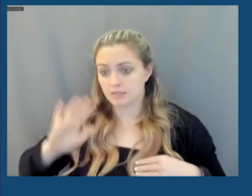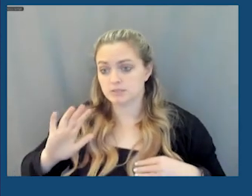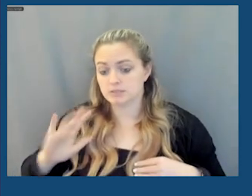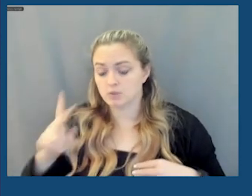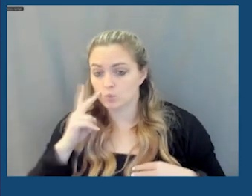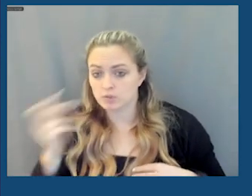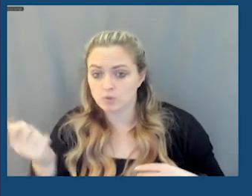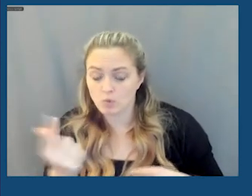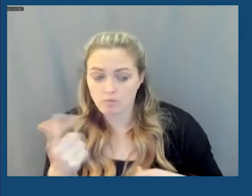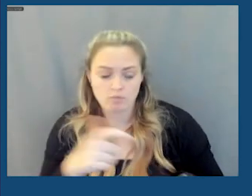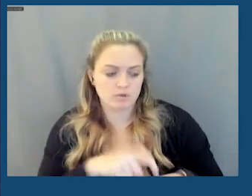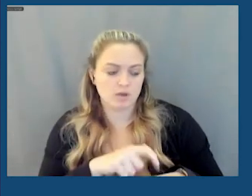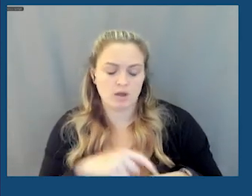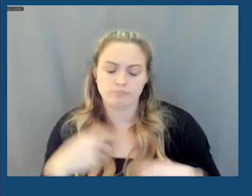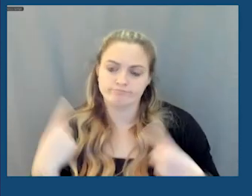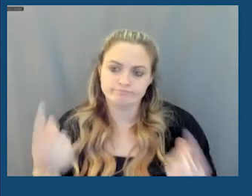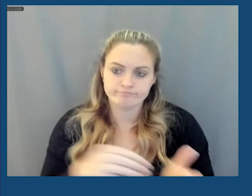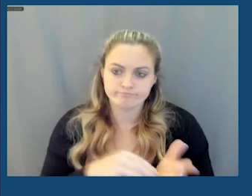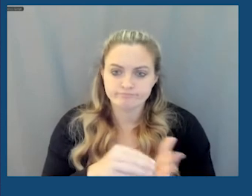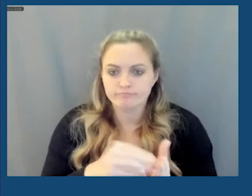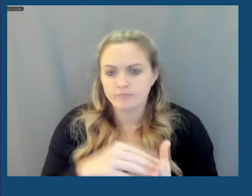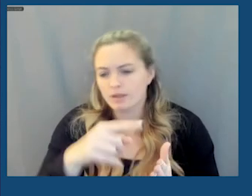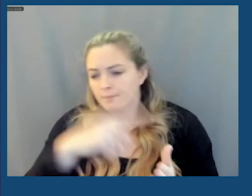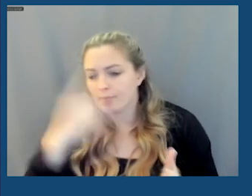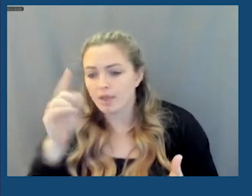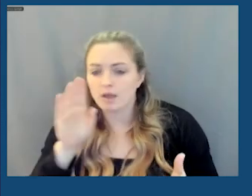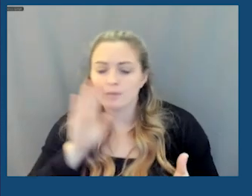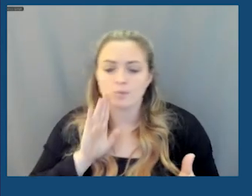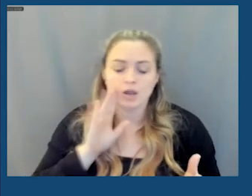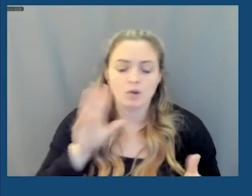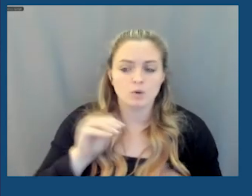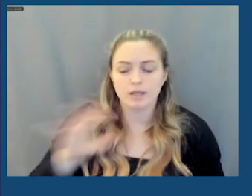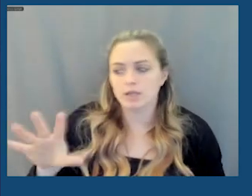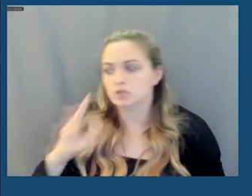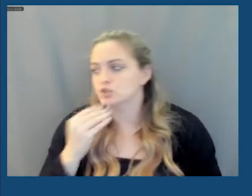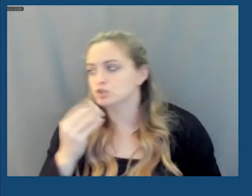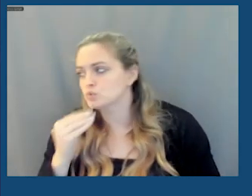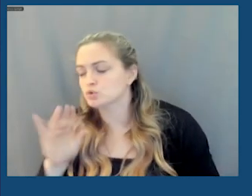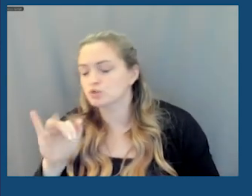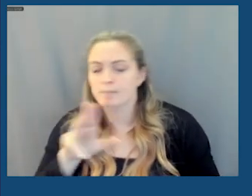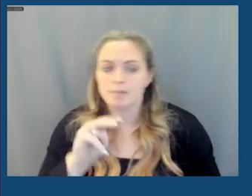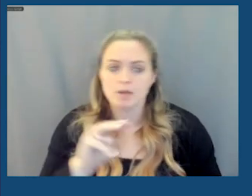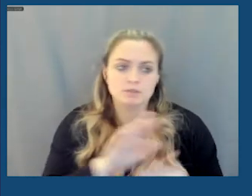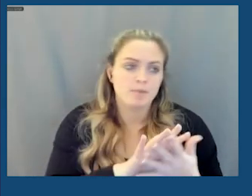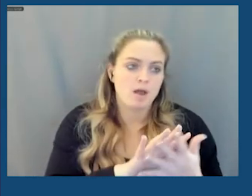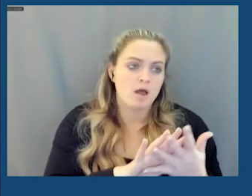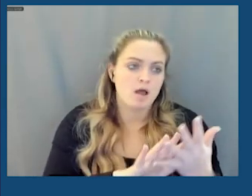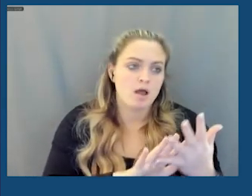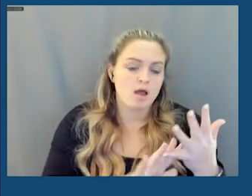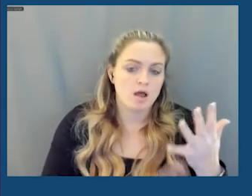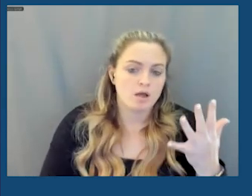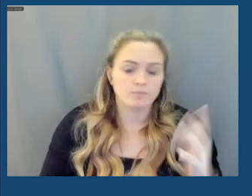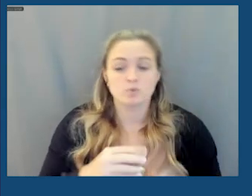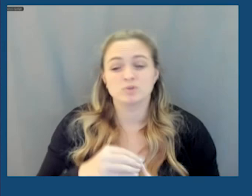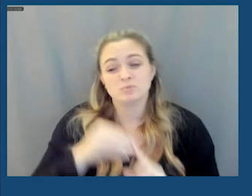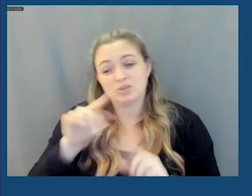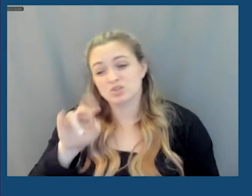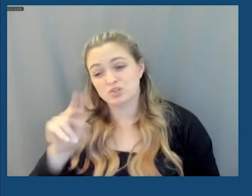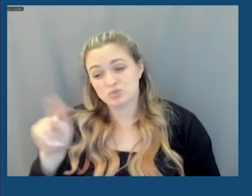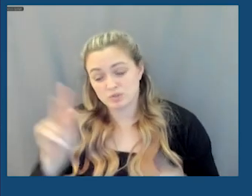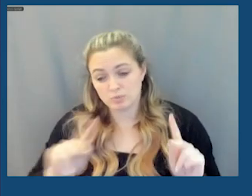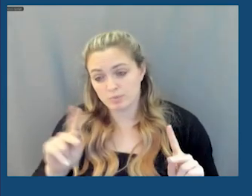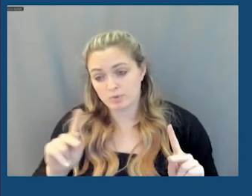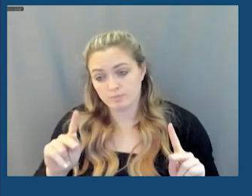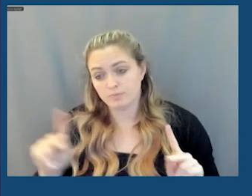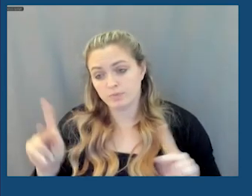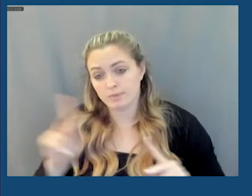the time, whether we're black and brown or Asian or Jewish or Muslim or LGBT or especially trans people. People that